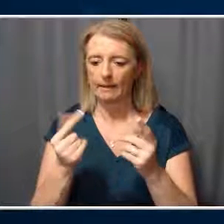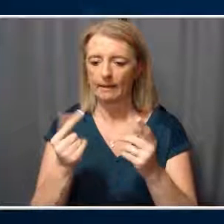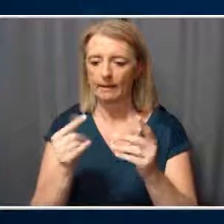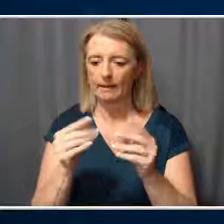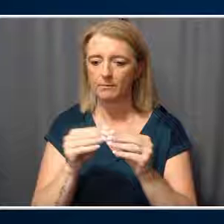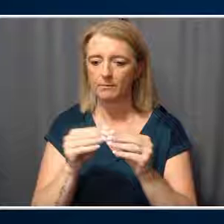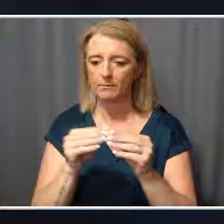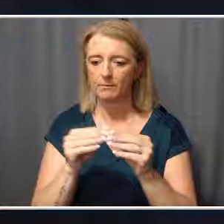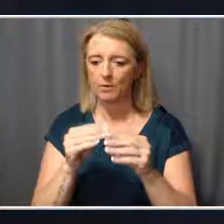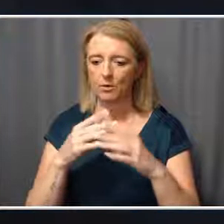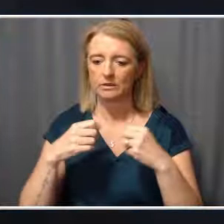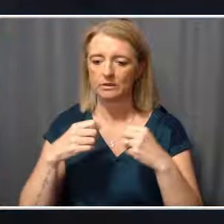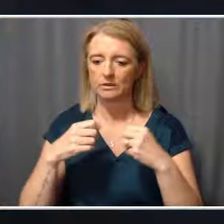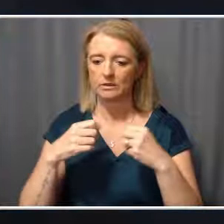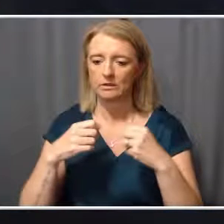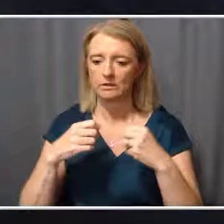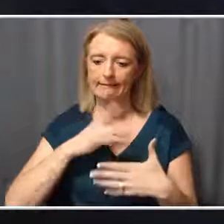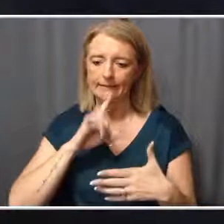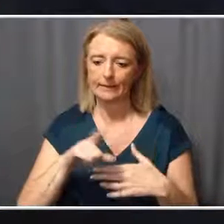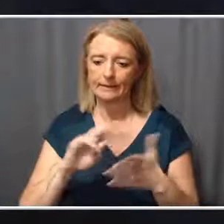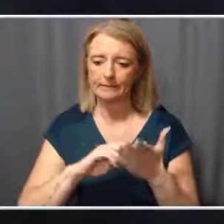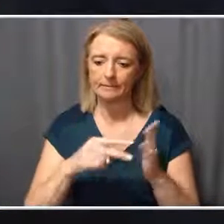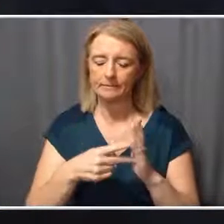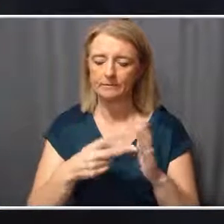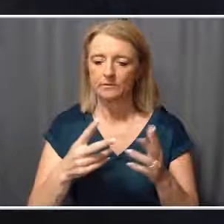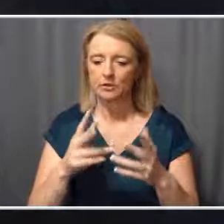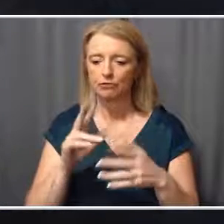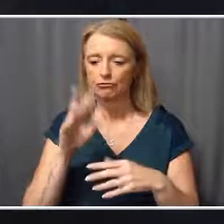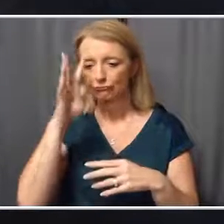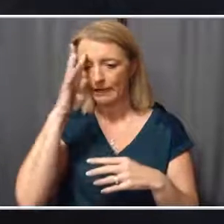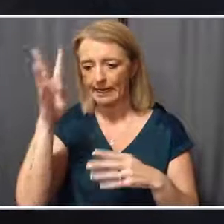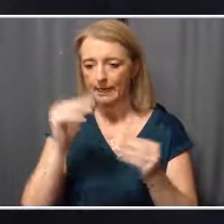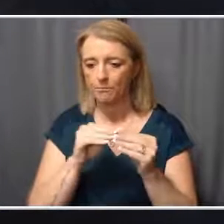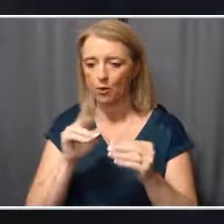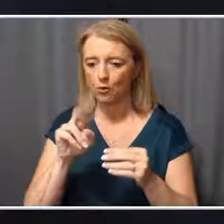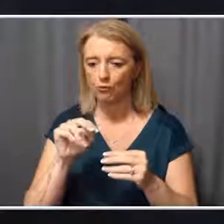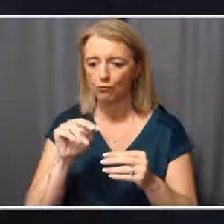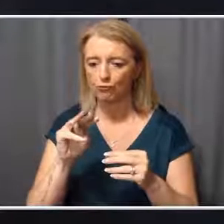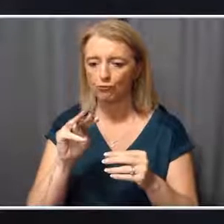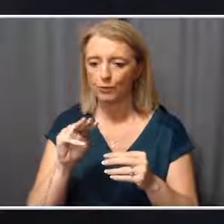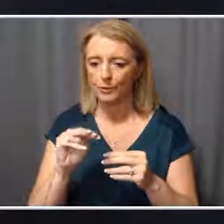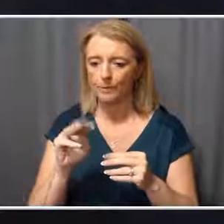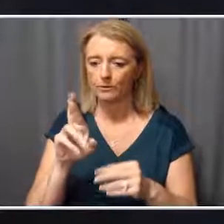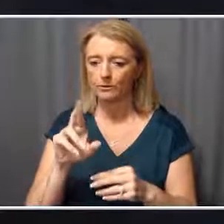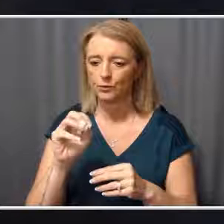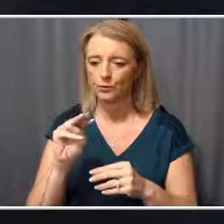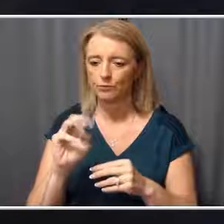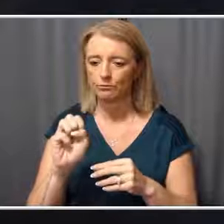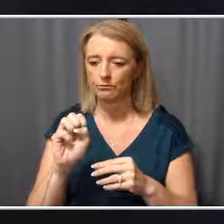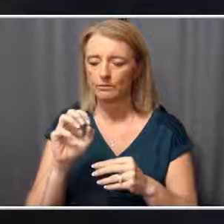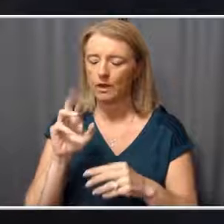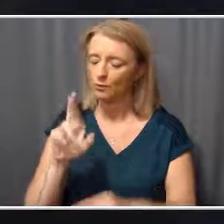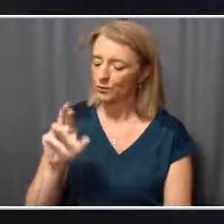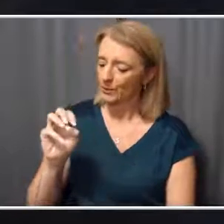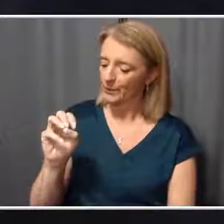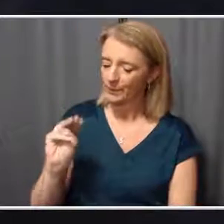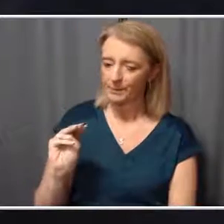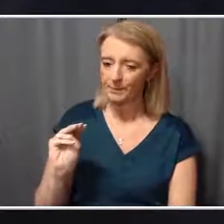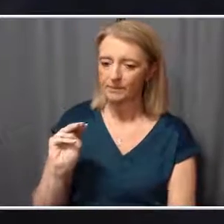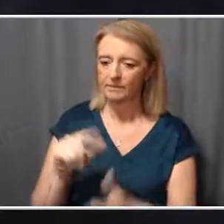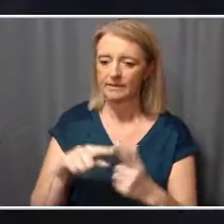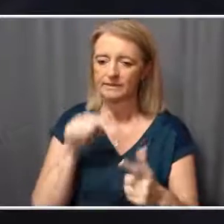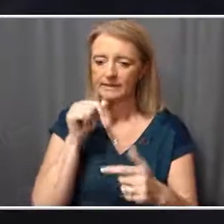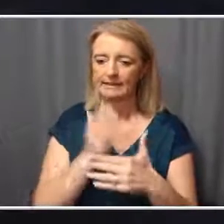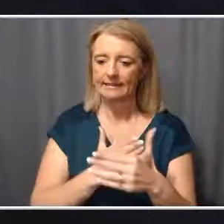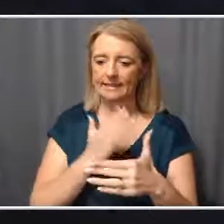Okay. And that includes the anesthesia and the whole rigmarole before and after, or is that the actual procedure? That's probably wheels in to wheels out.